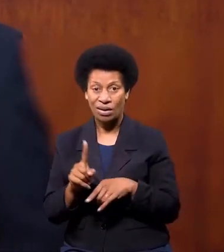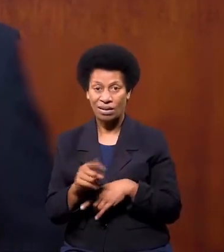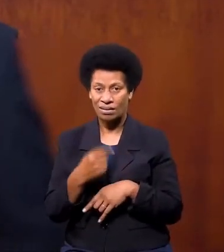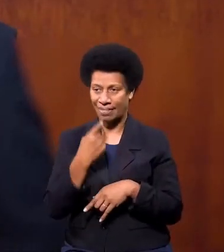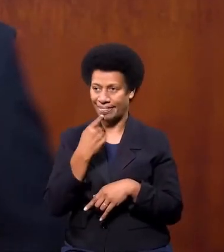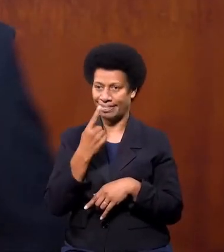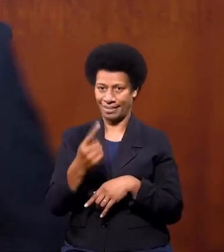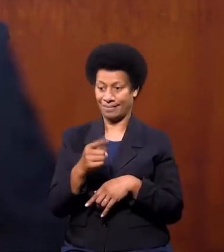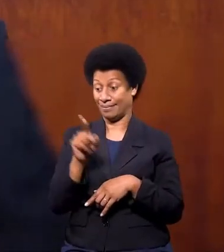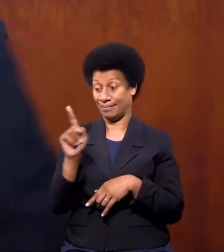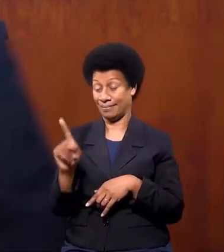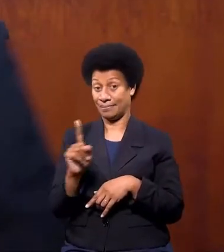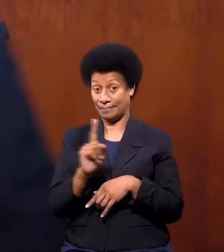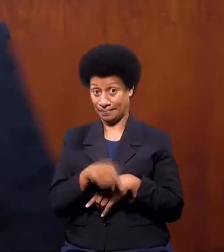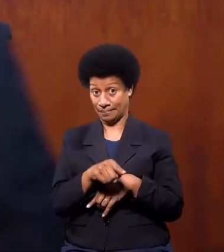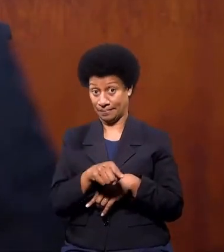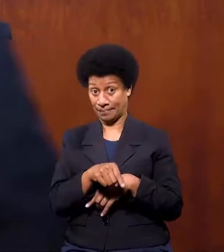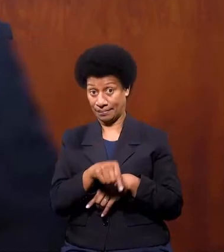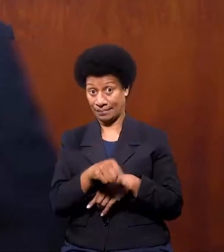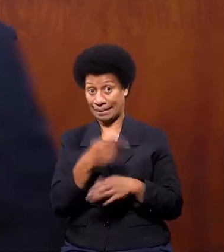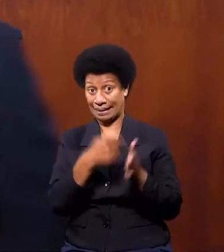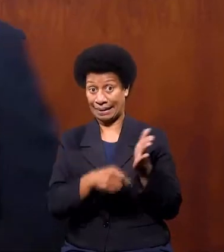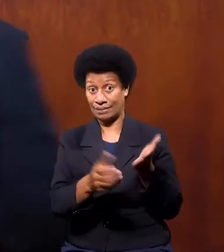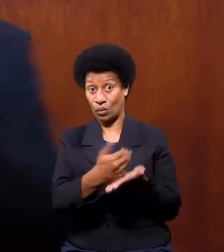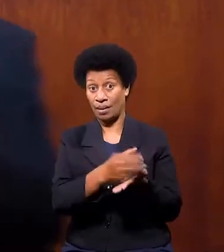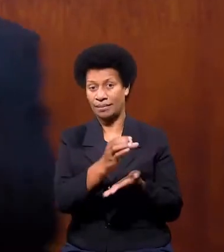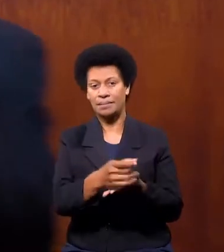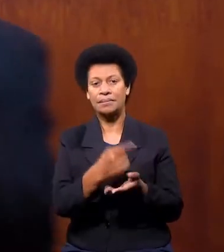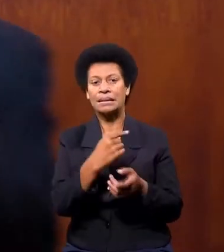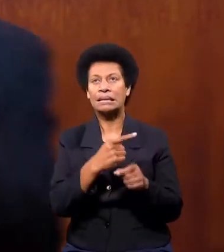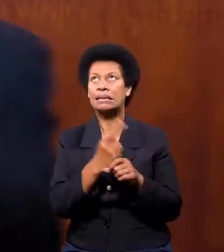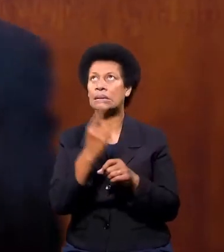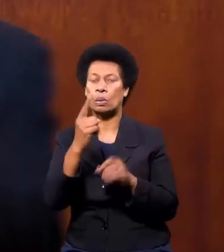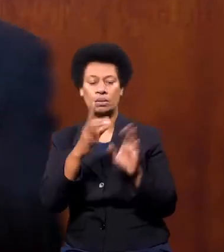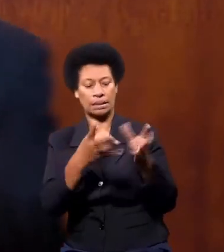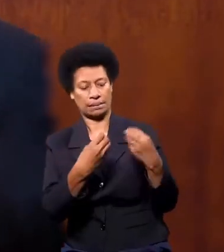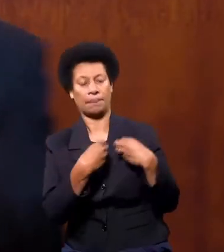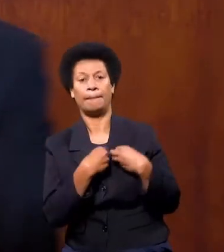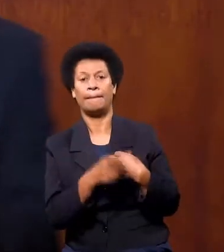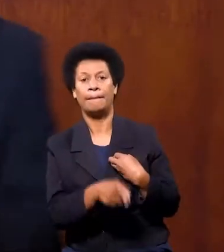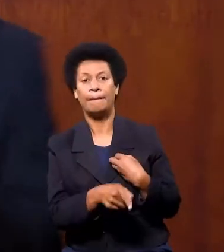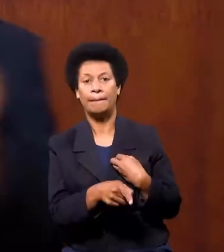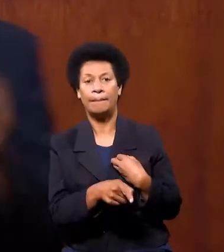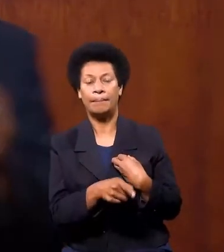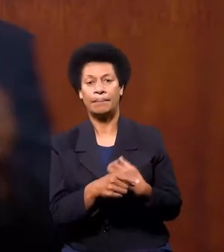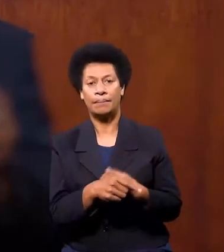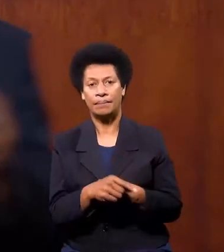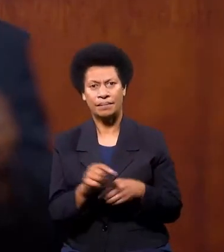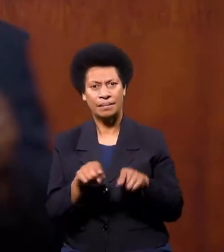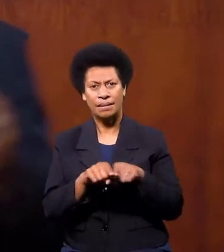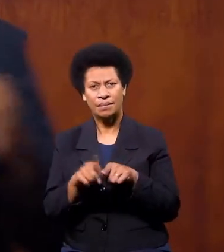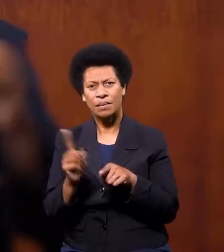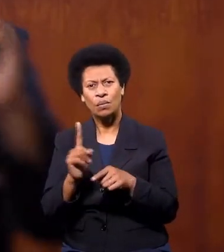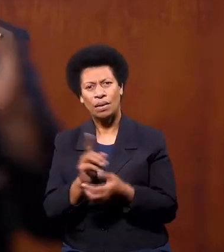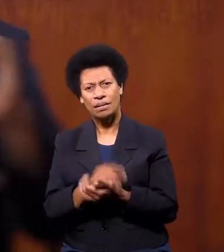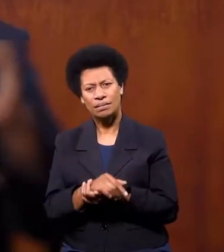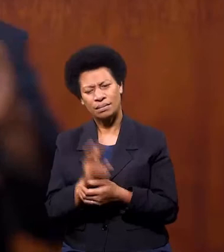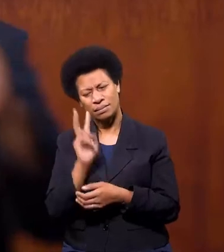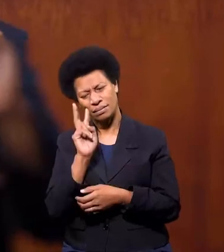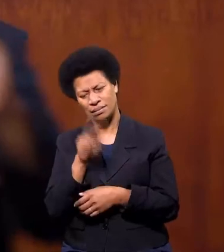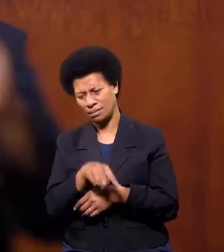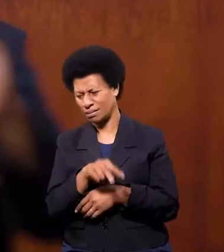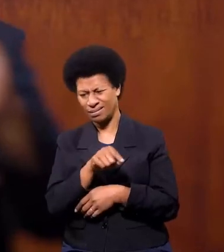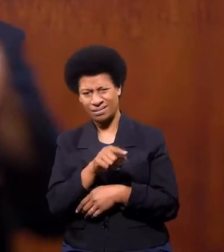this tax collector went away, or he goes away, justified before God. Okay? But the point is this. In looking